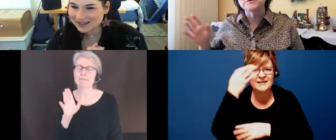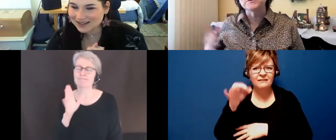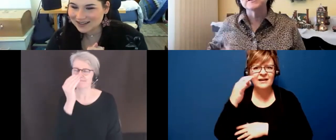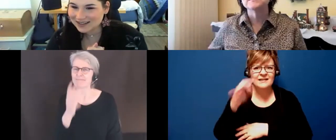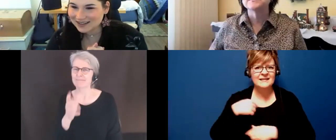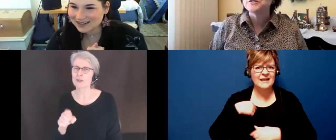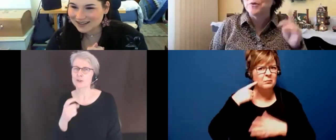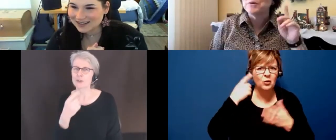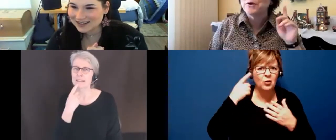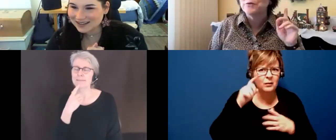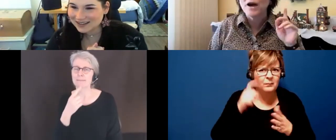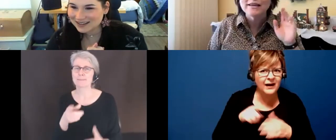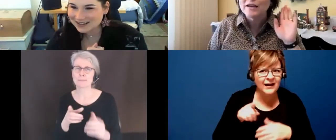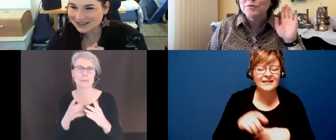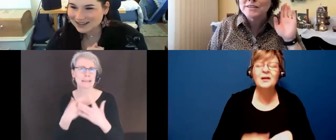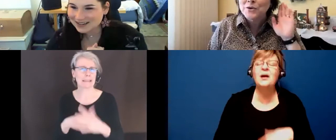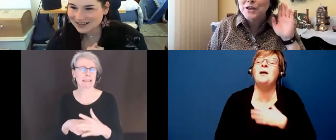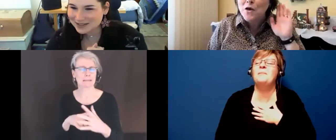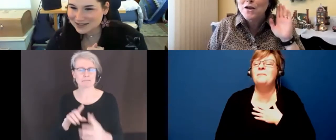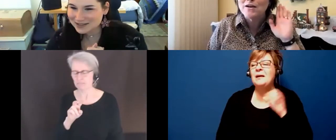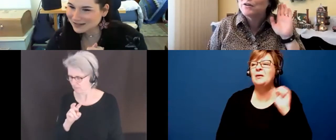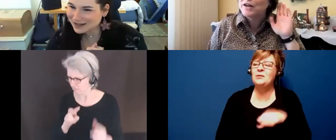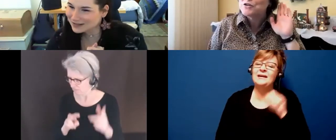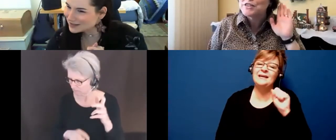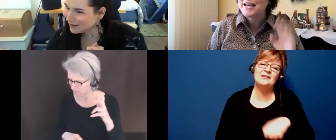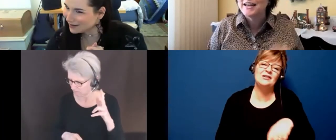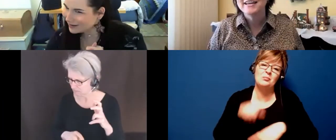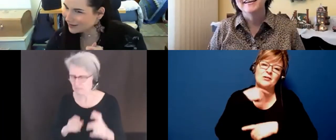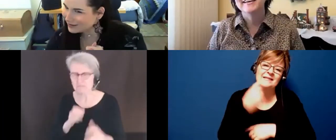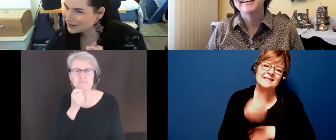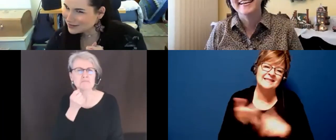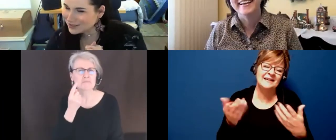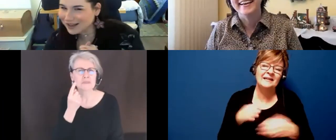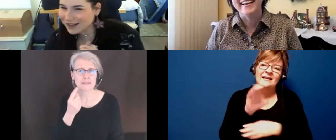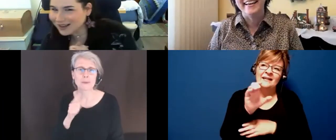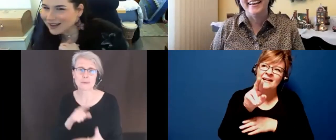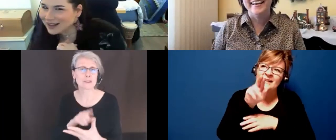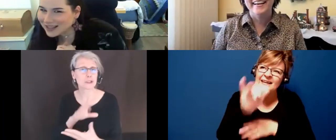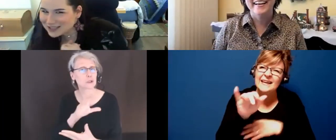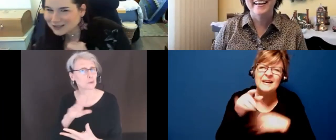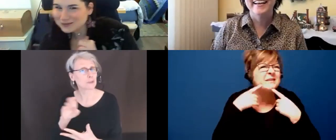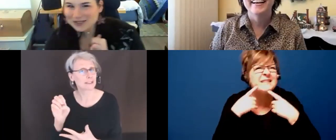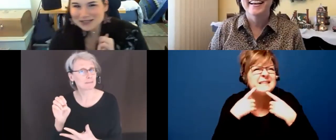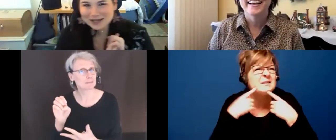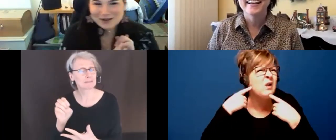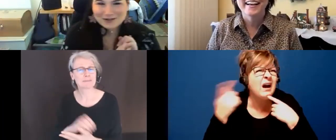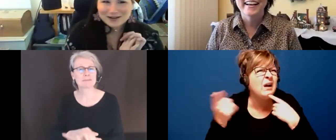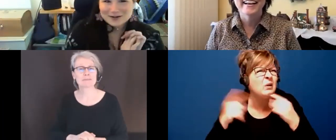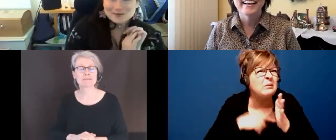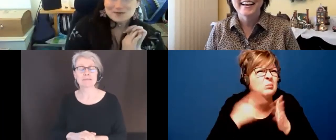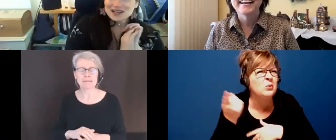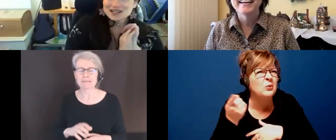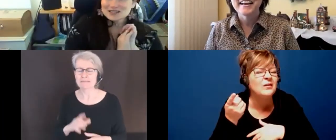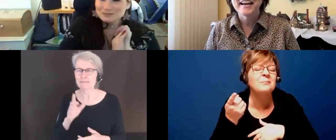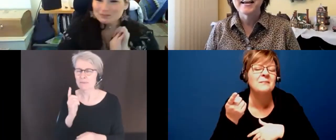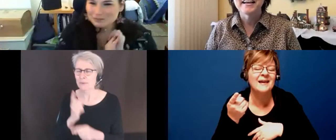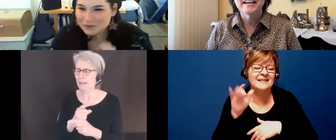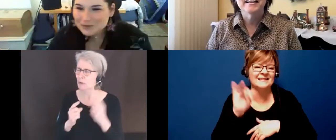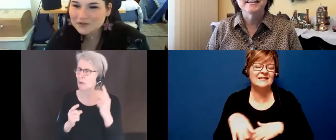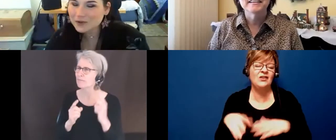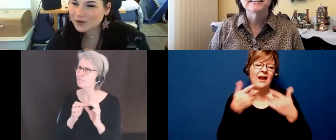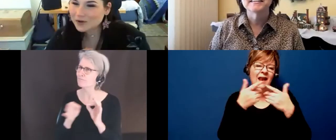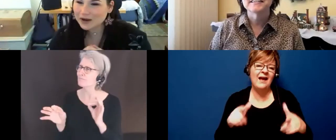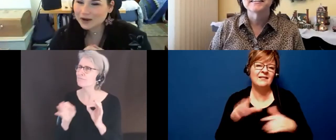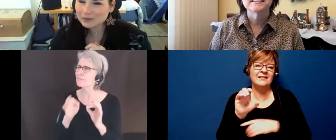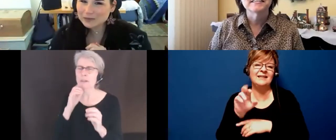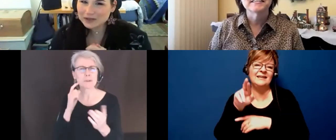up so that because you're probably going, what's going on there? I don't understand. the words I know. That is